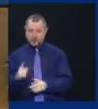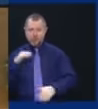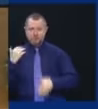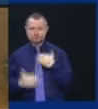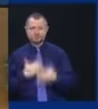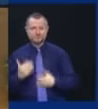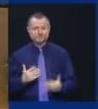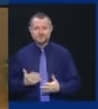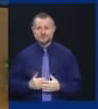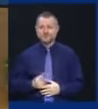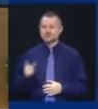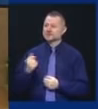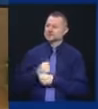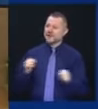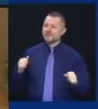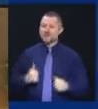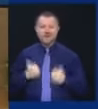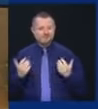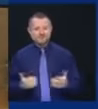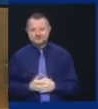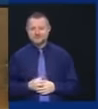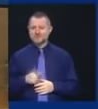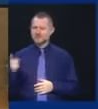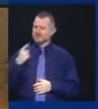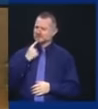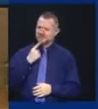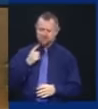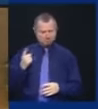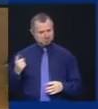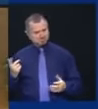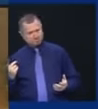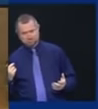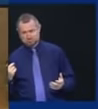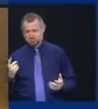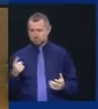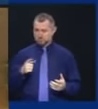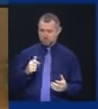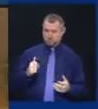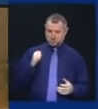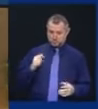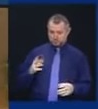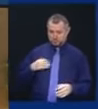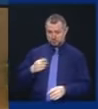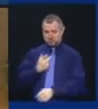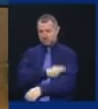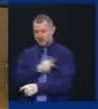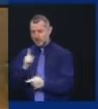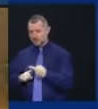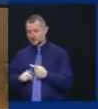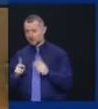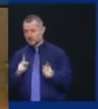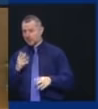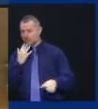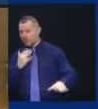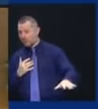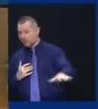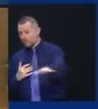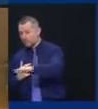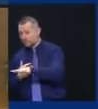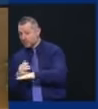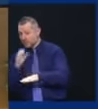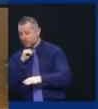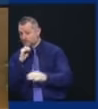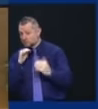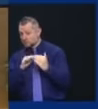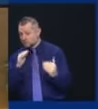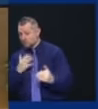lives. You said you would take the vaccine until the people, you would not take the vaccine until the people of color of your age category were